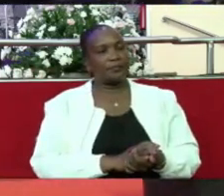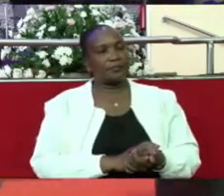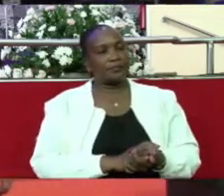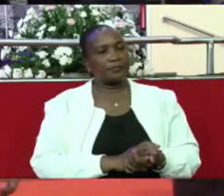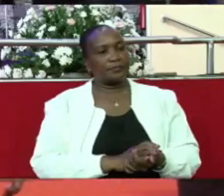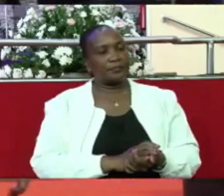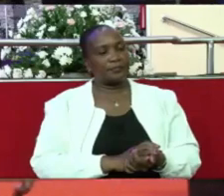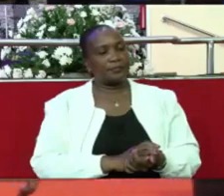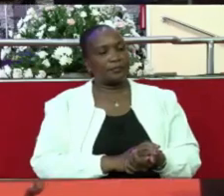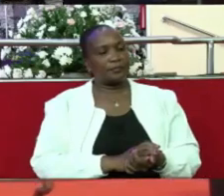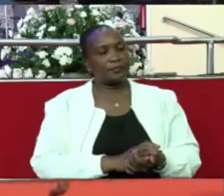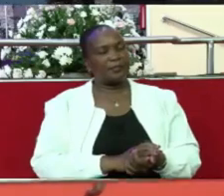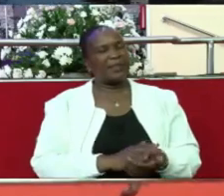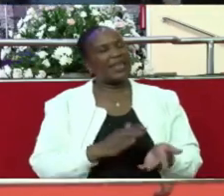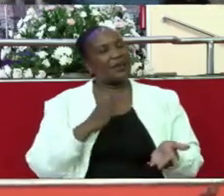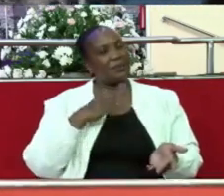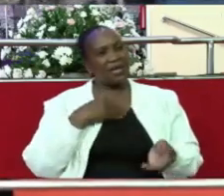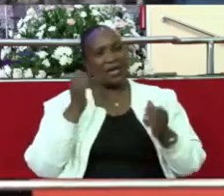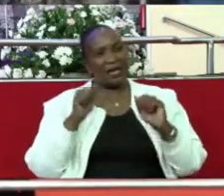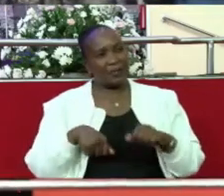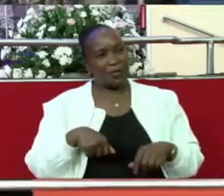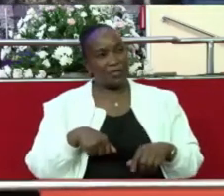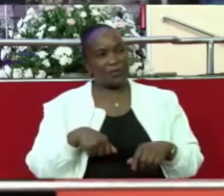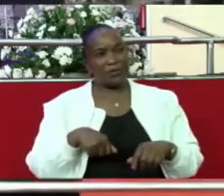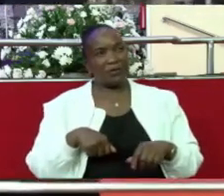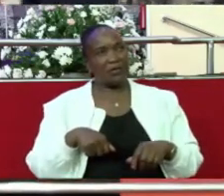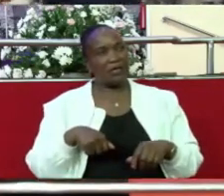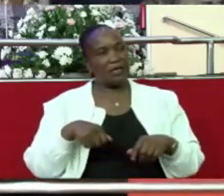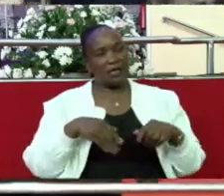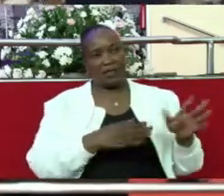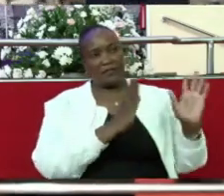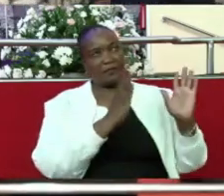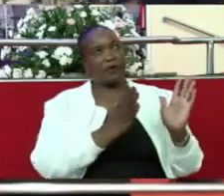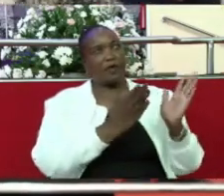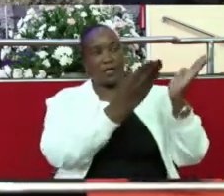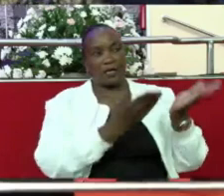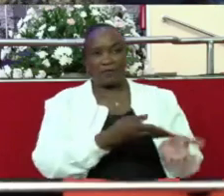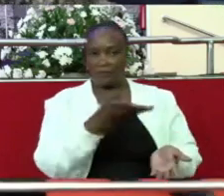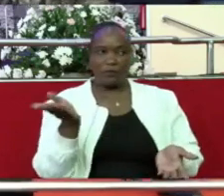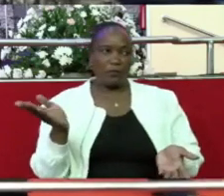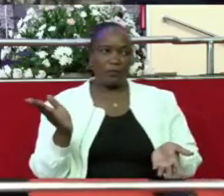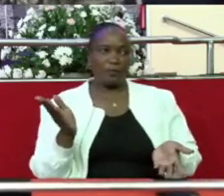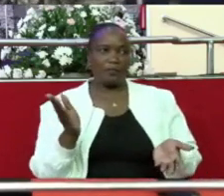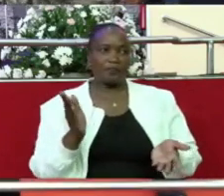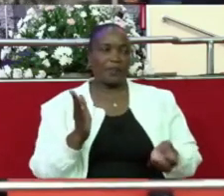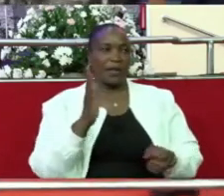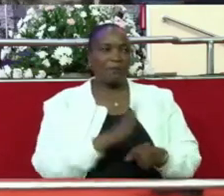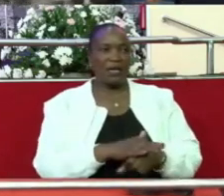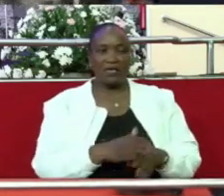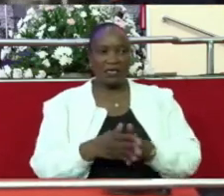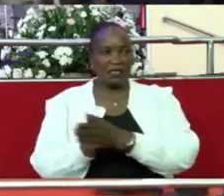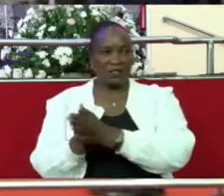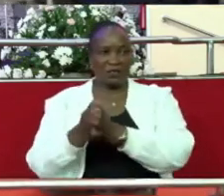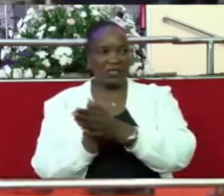give you many stories about myself, I remember I had also been sent somewhere to work. And I have been